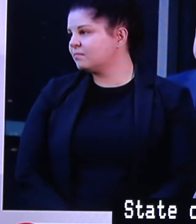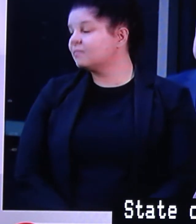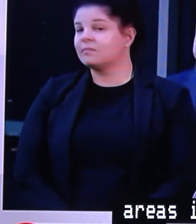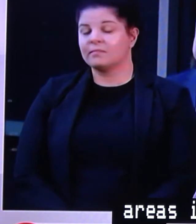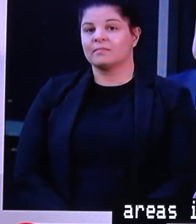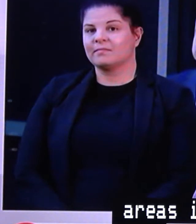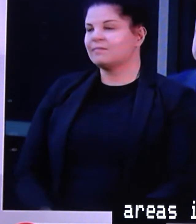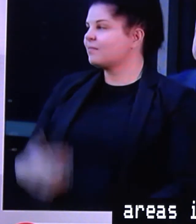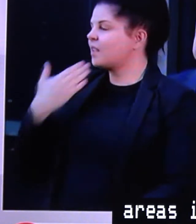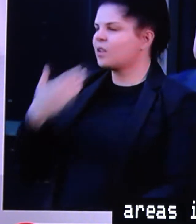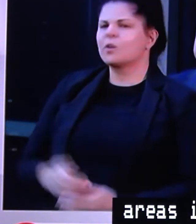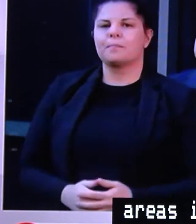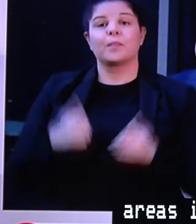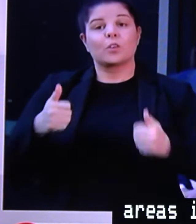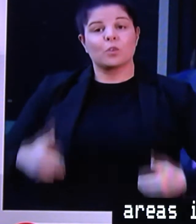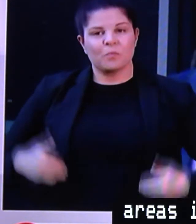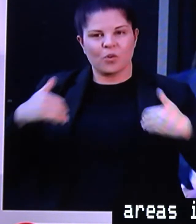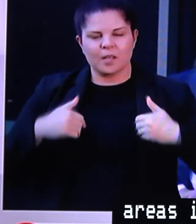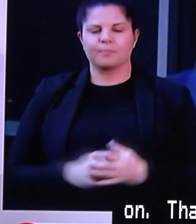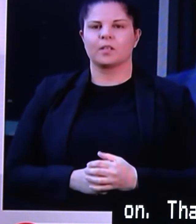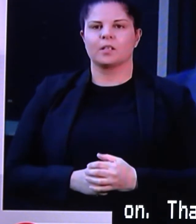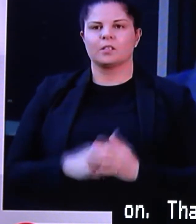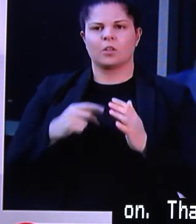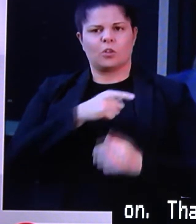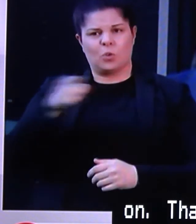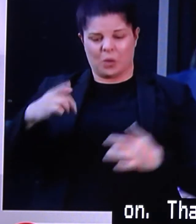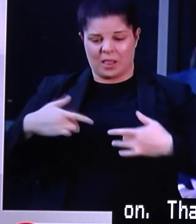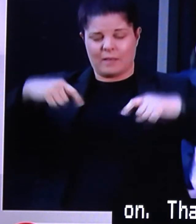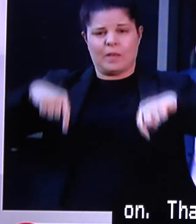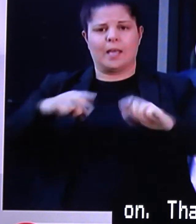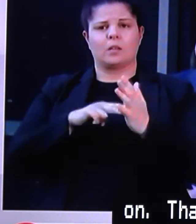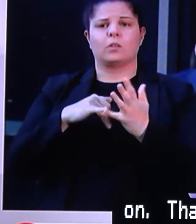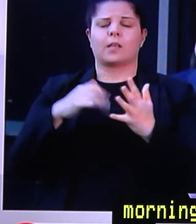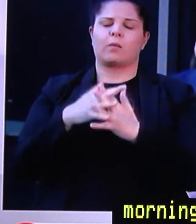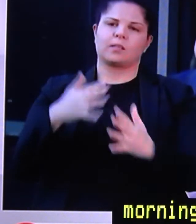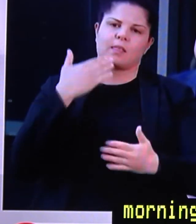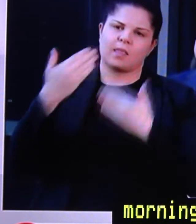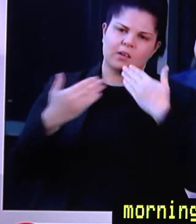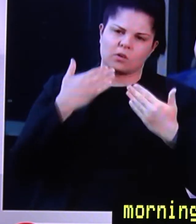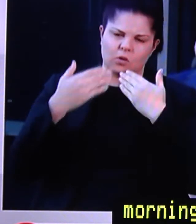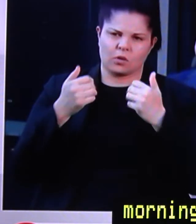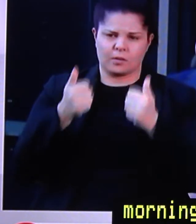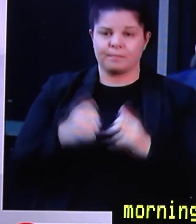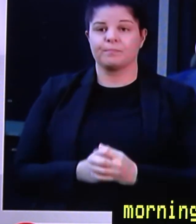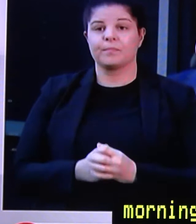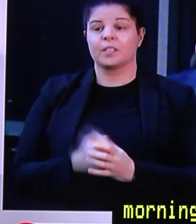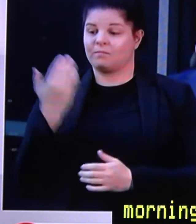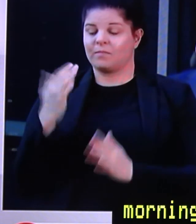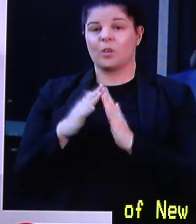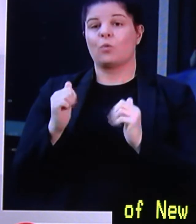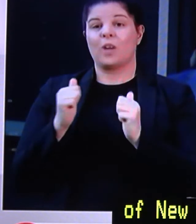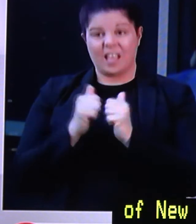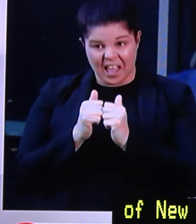Thanks, Premier. Good morning. I want to thank the people of New South Wales again for coming on the journey. This weekend we saw a relaxation